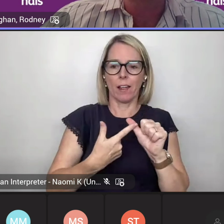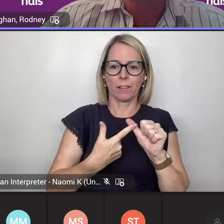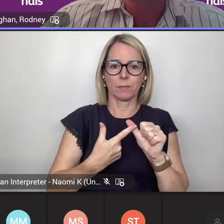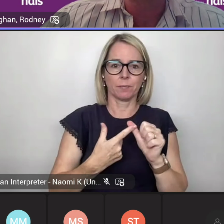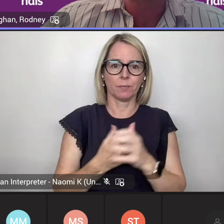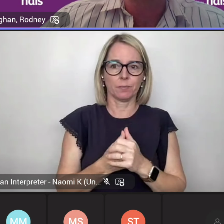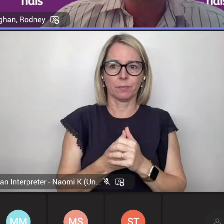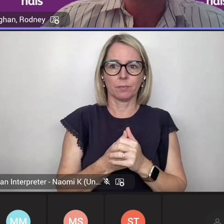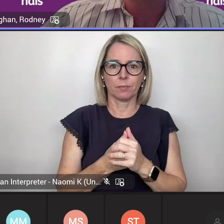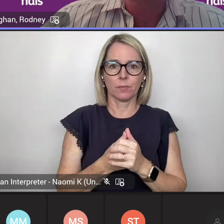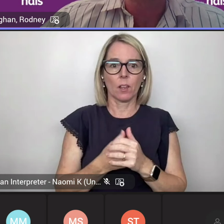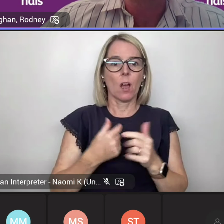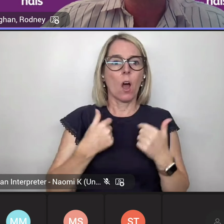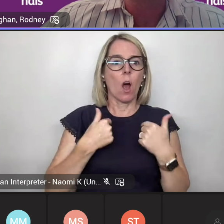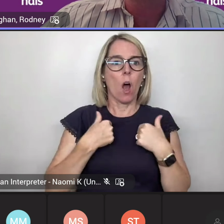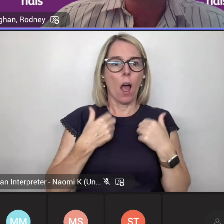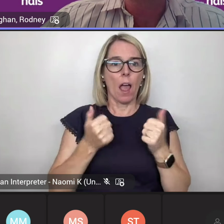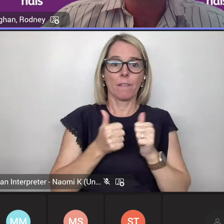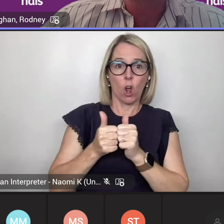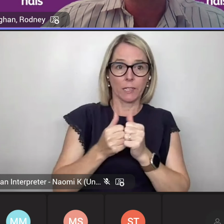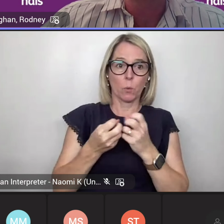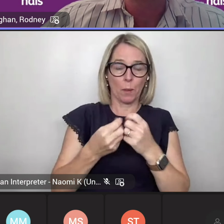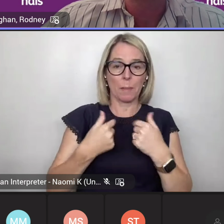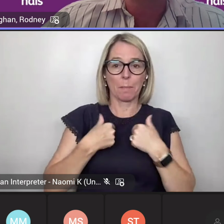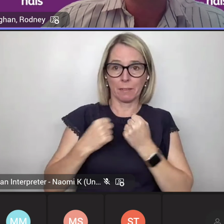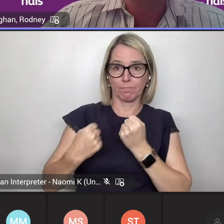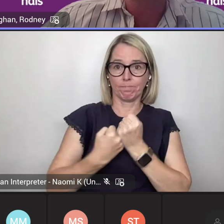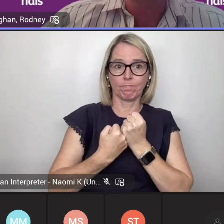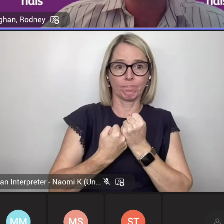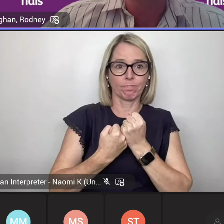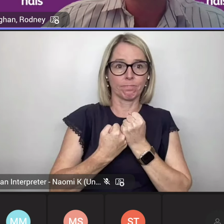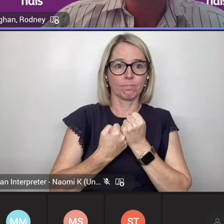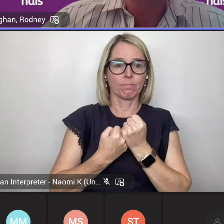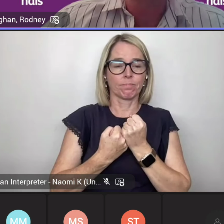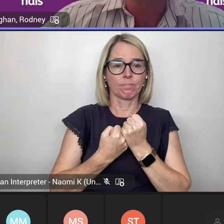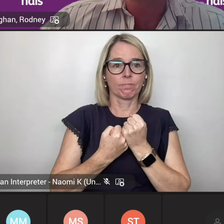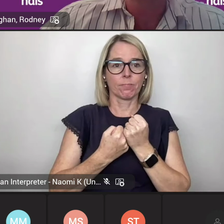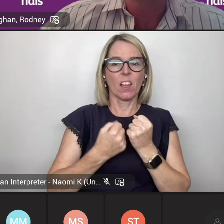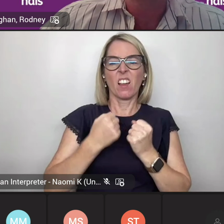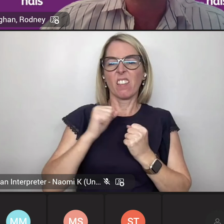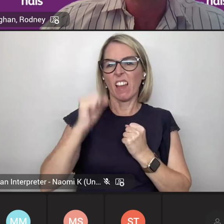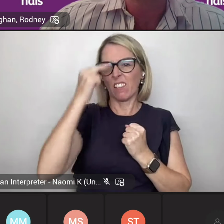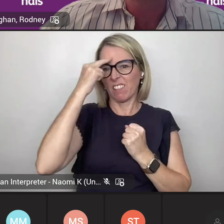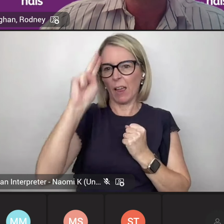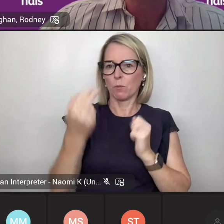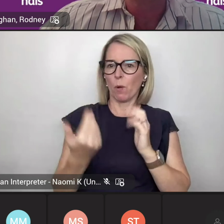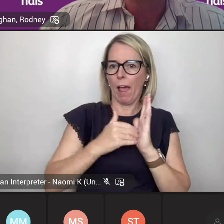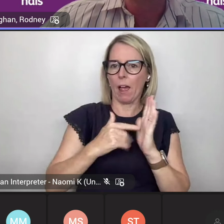I'm also joined by my colleagues who are assisting me today. Their names will be posted in the chat.